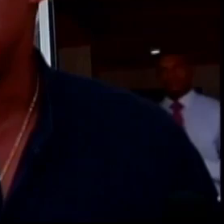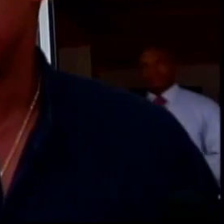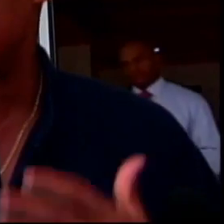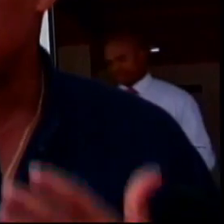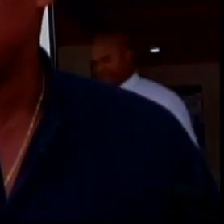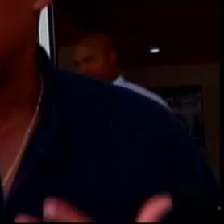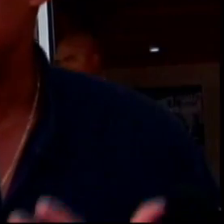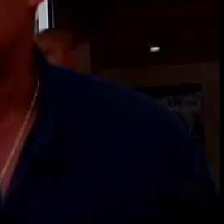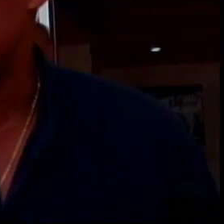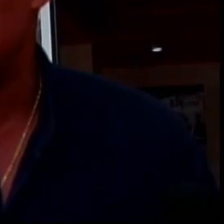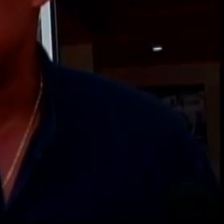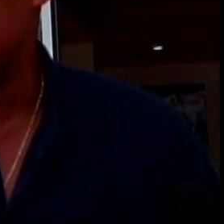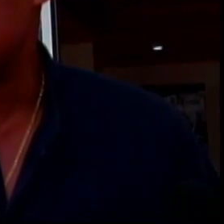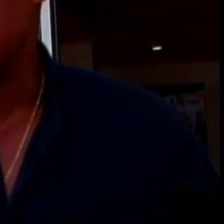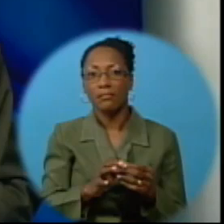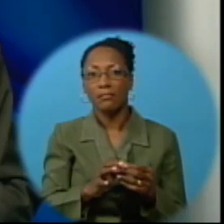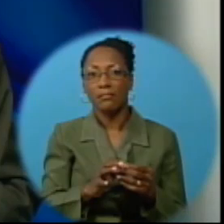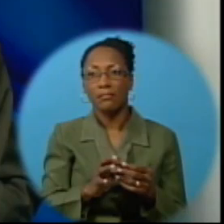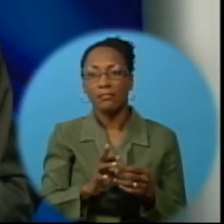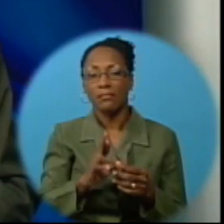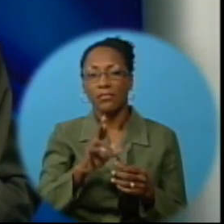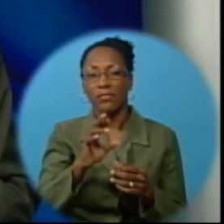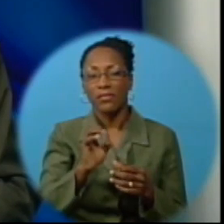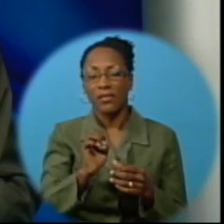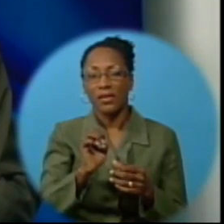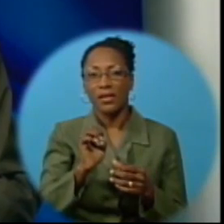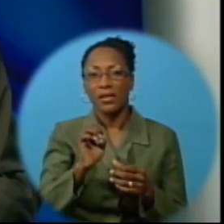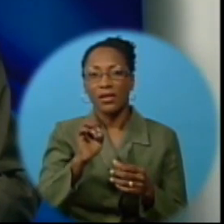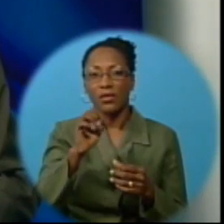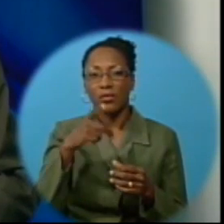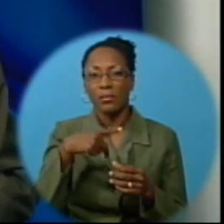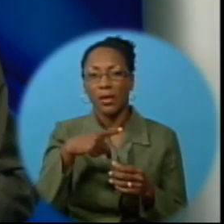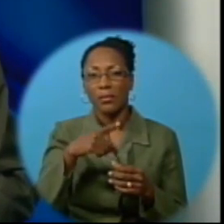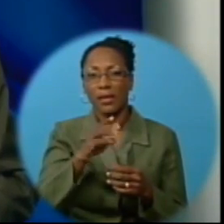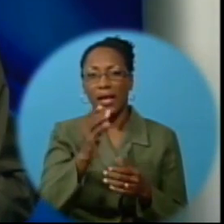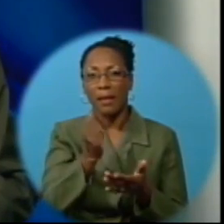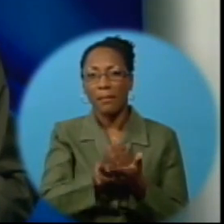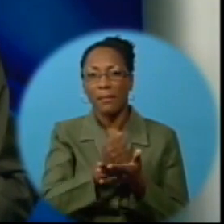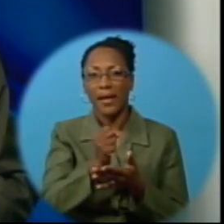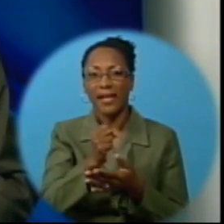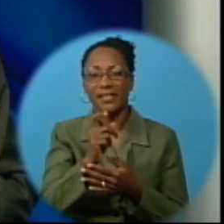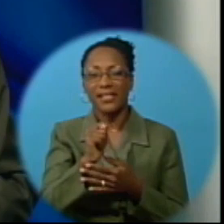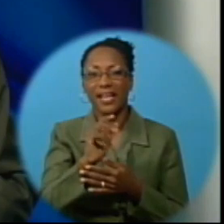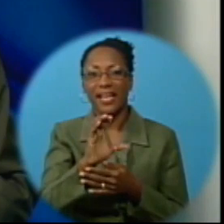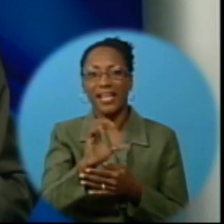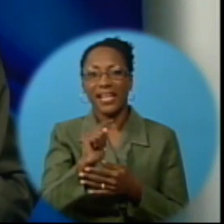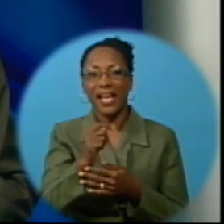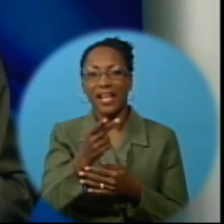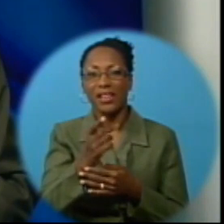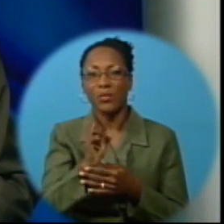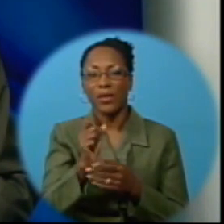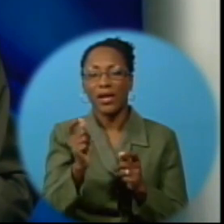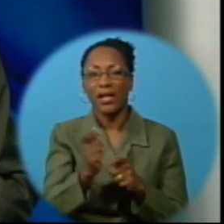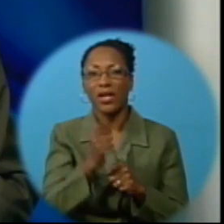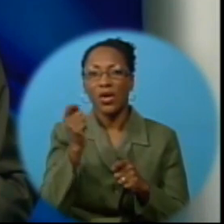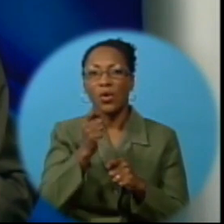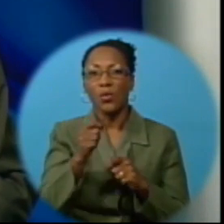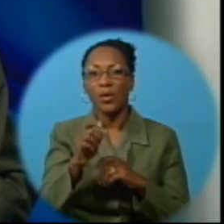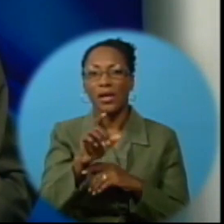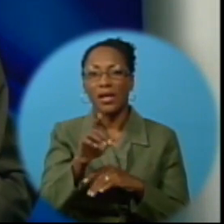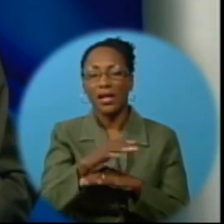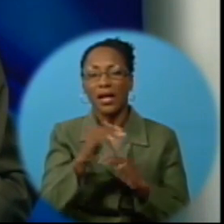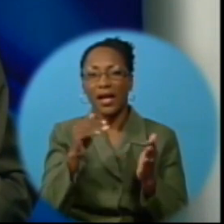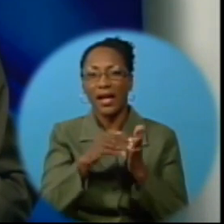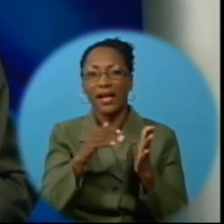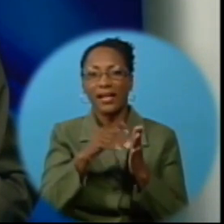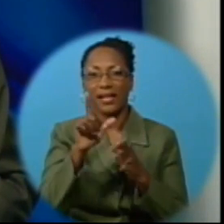with full integrity. Staying with cricket, Republic Bank St. Catherine defeated Lyme by five wickets with ten